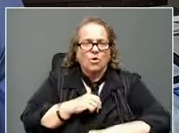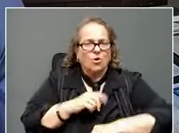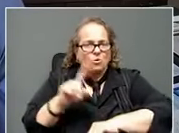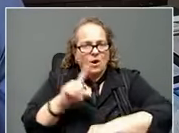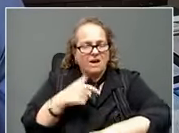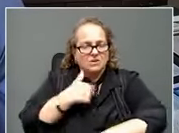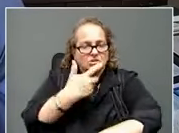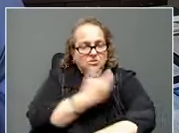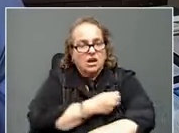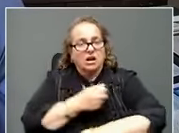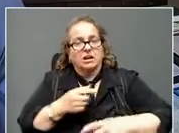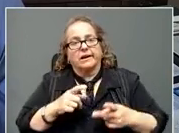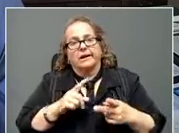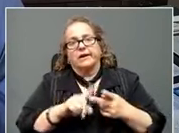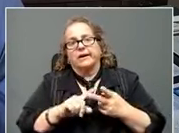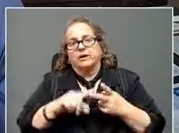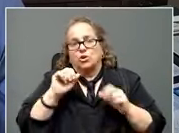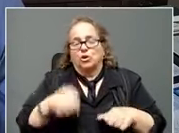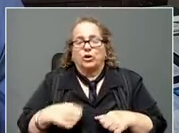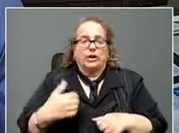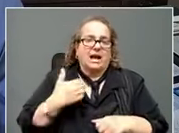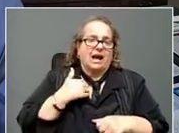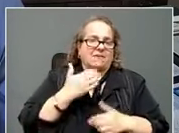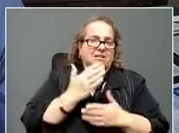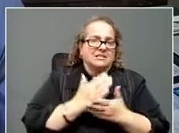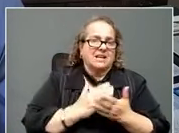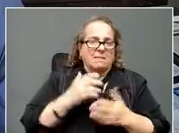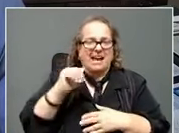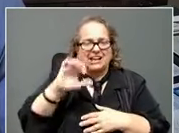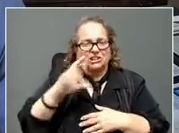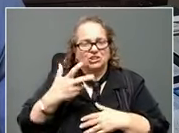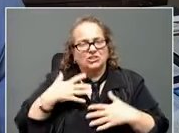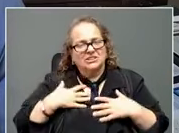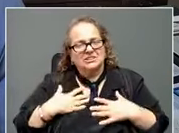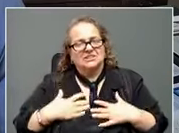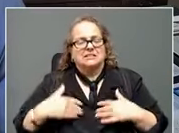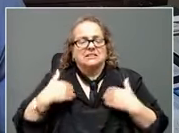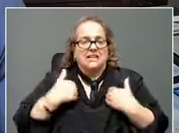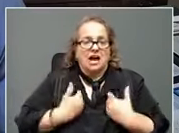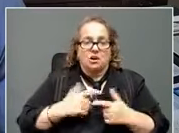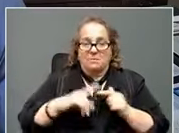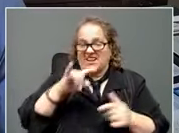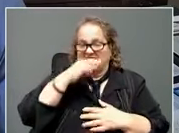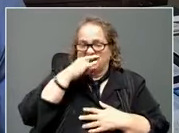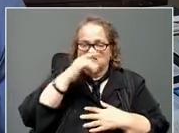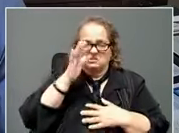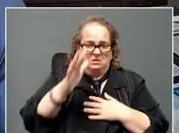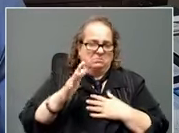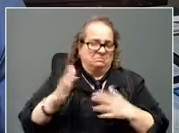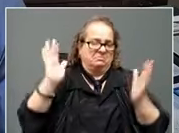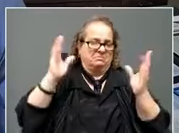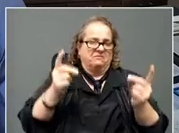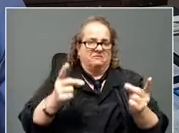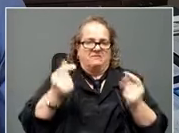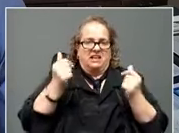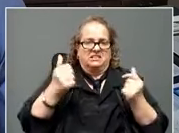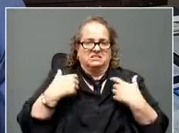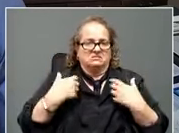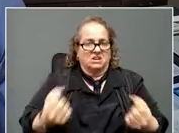delivered. You could have some aches or a little fatigue, but kids bounce back very quickly, and it's been very well